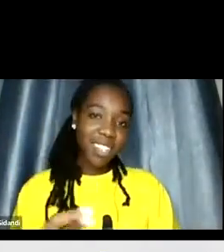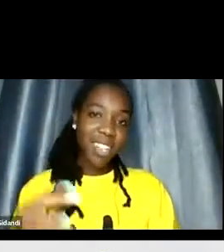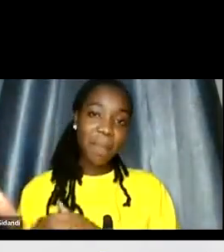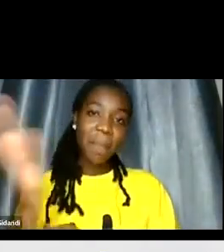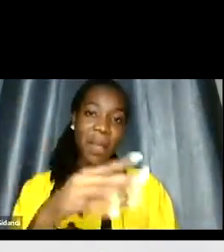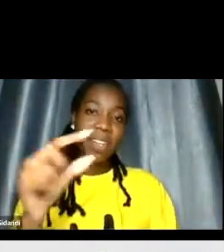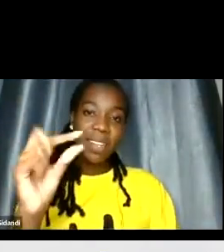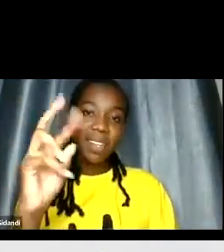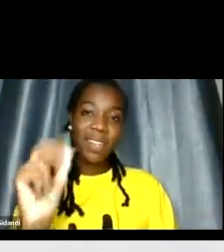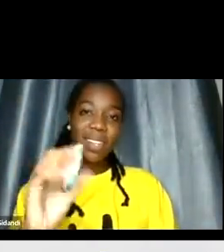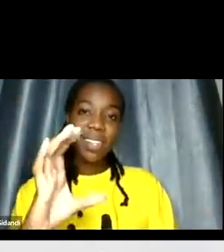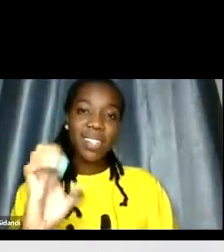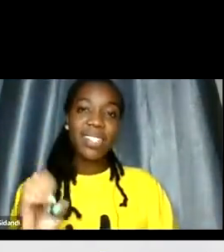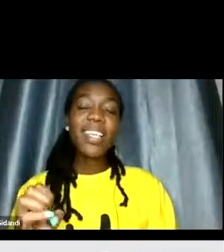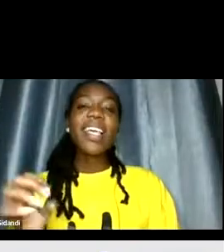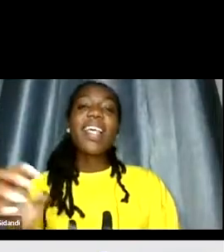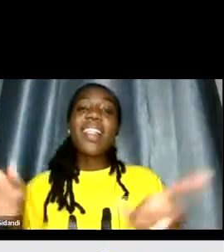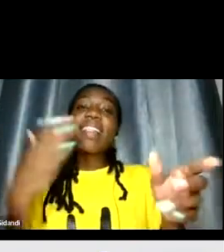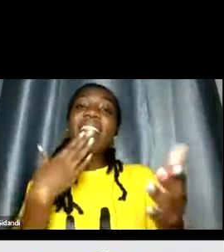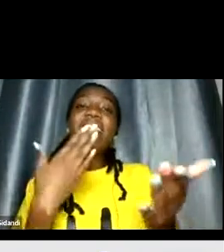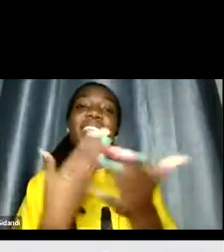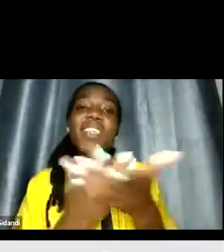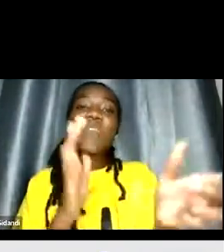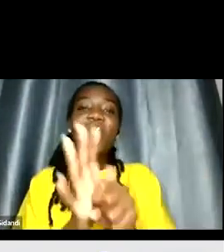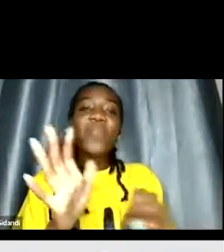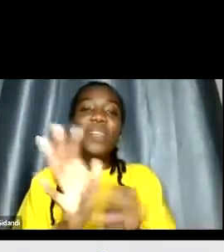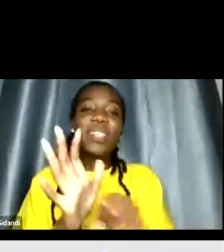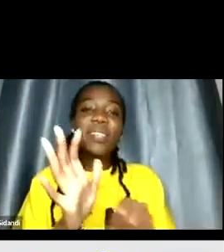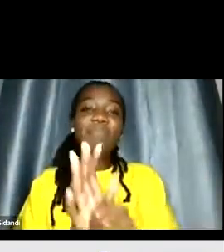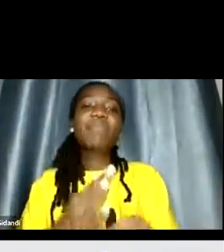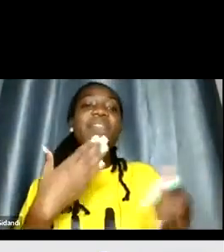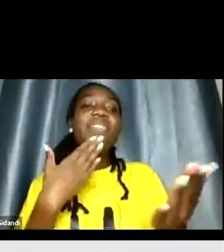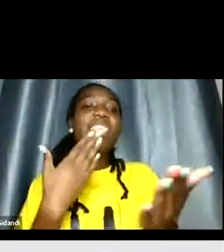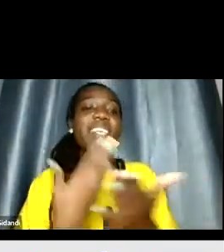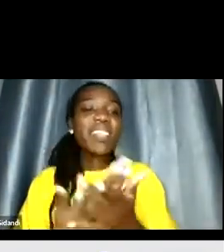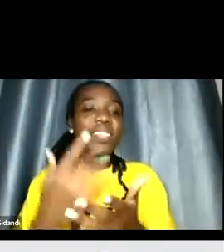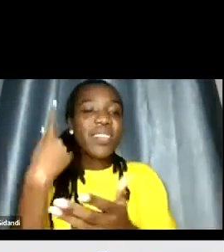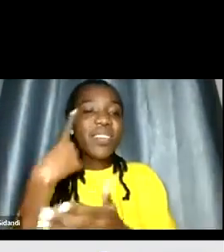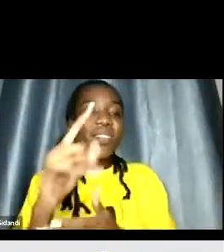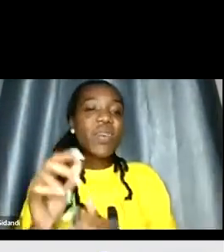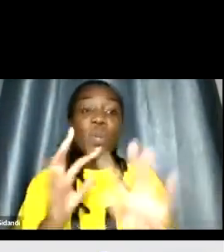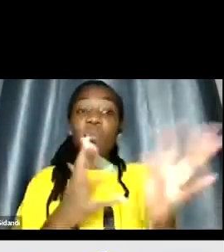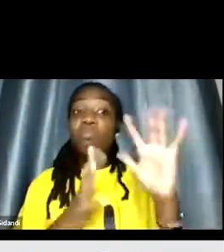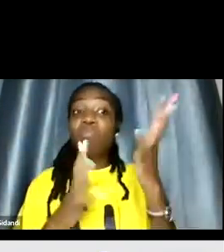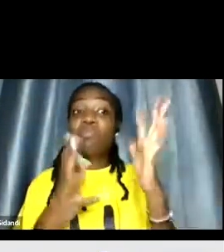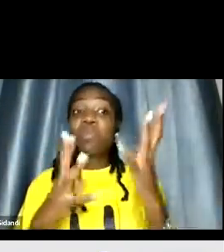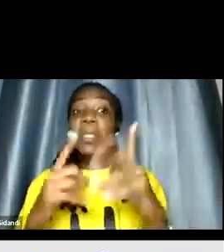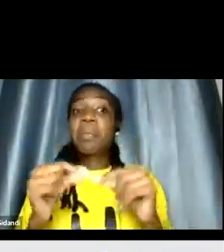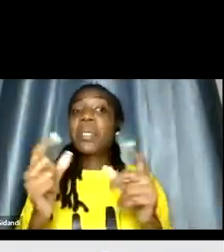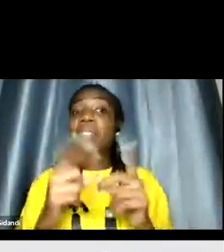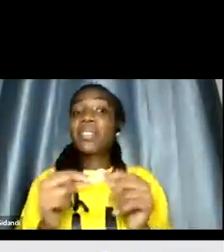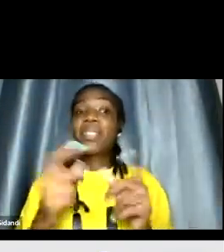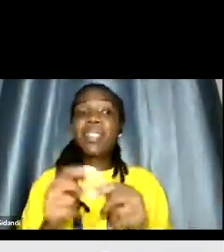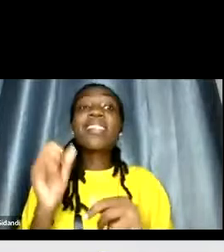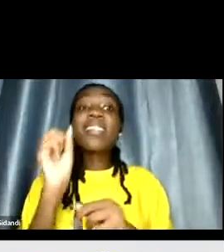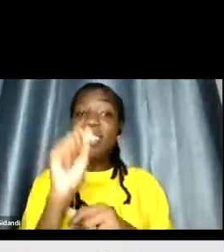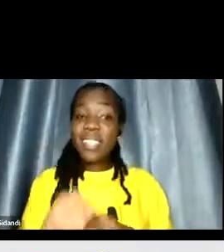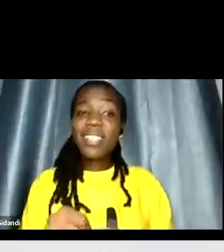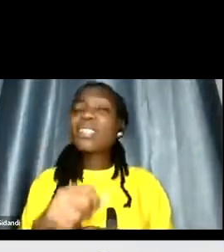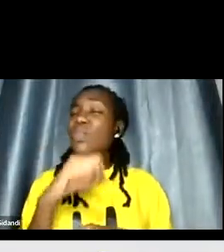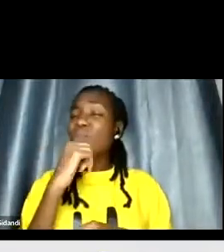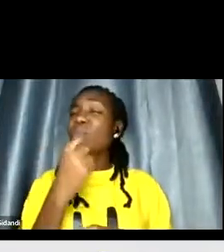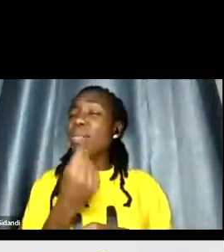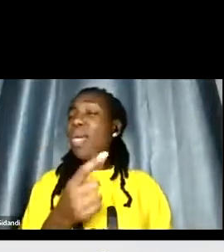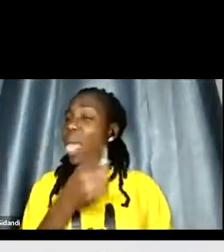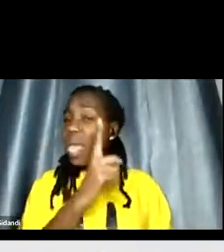you so much. And yeah, thank you so much for the congratulatory messages on the chat. Yes, it's no mean feat, 2